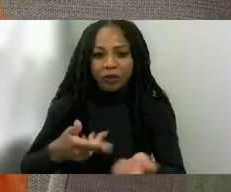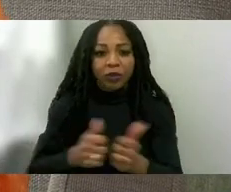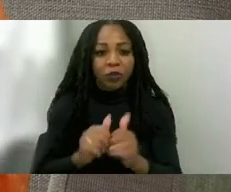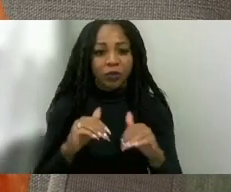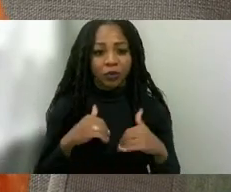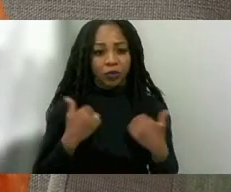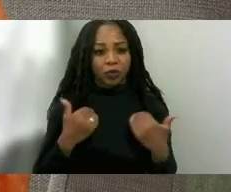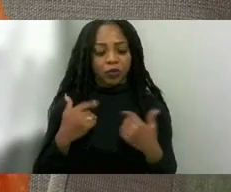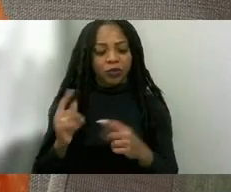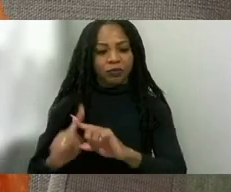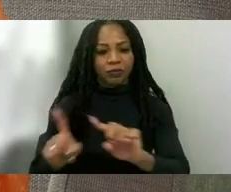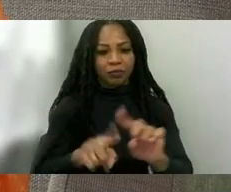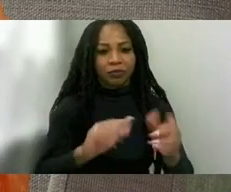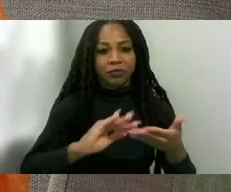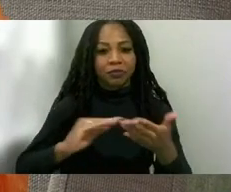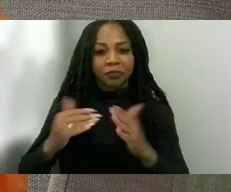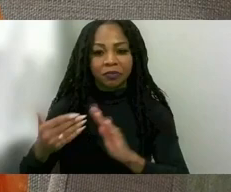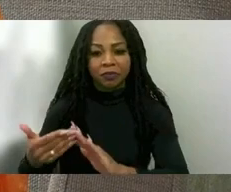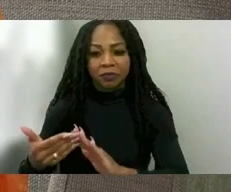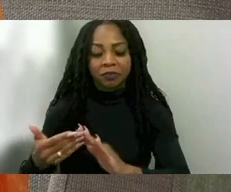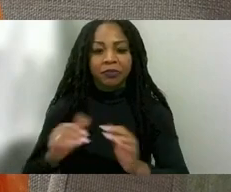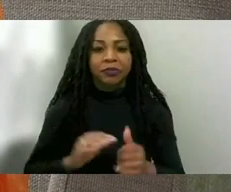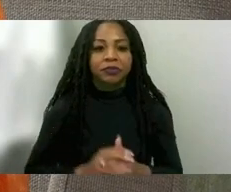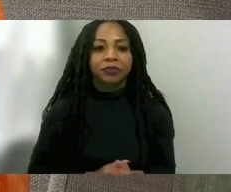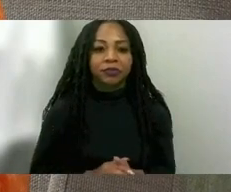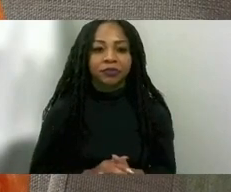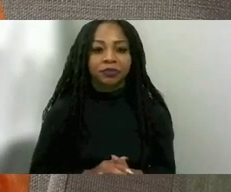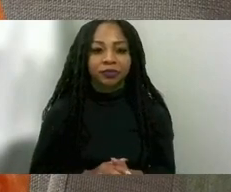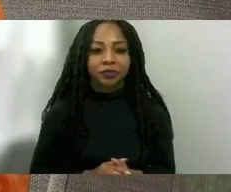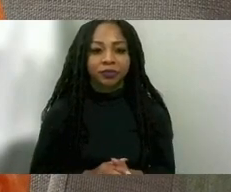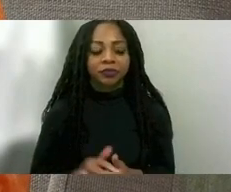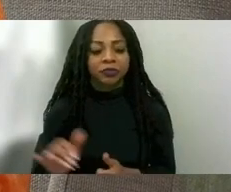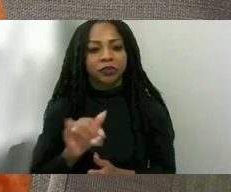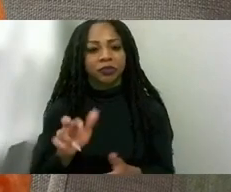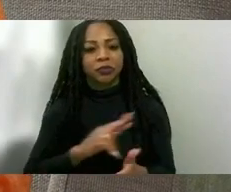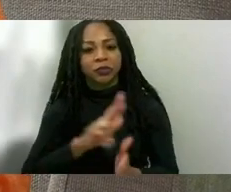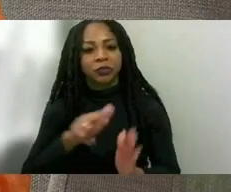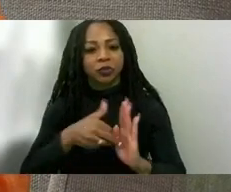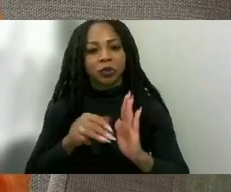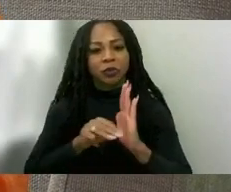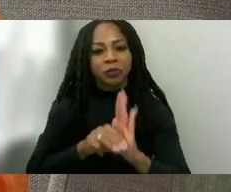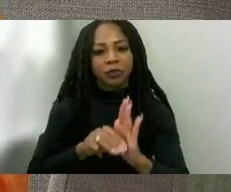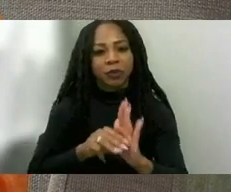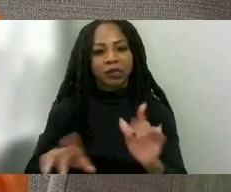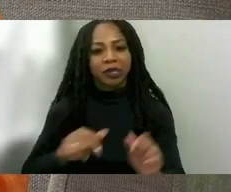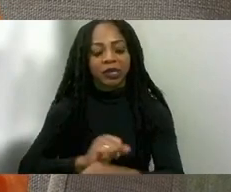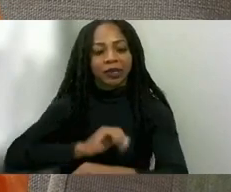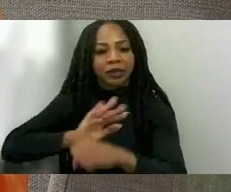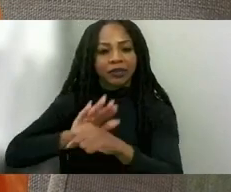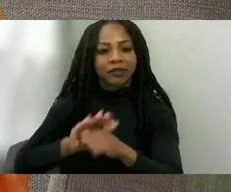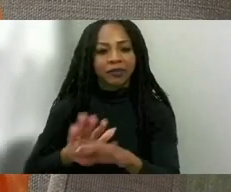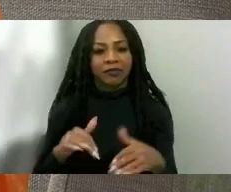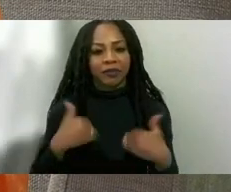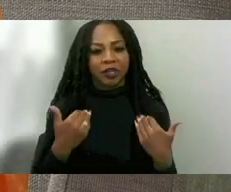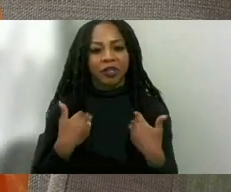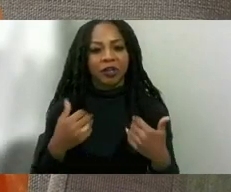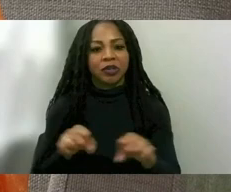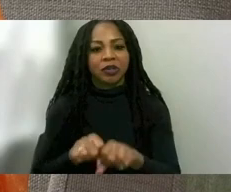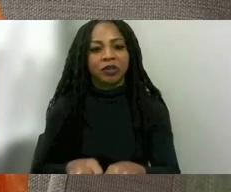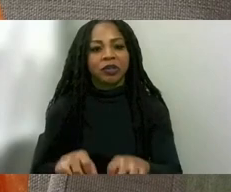communities, and is also, I think, a role model and an advocate for young scholars to